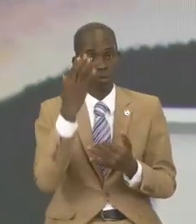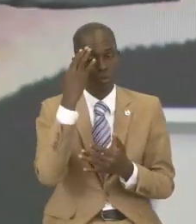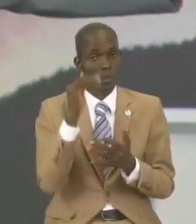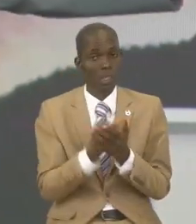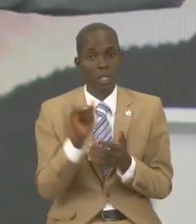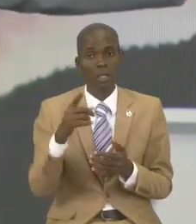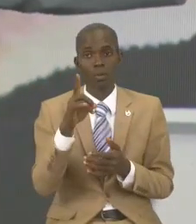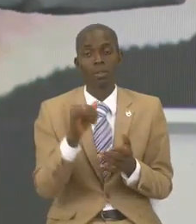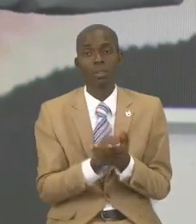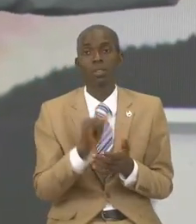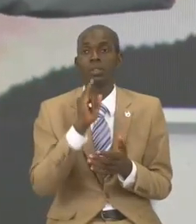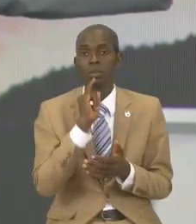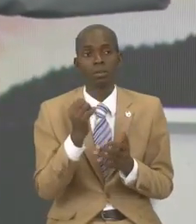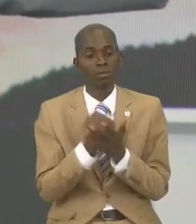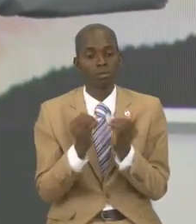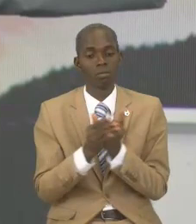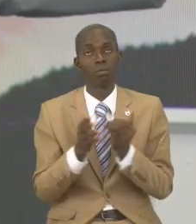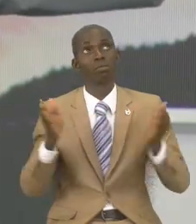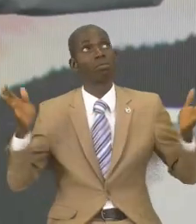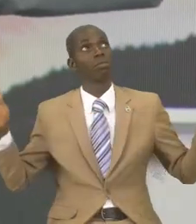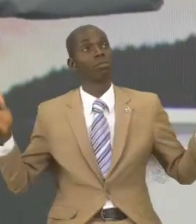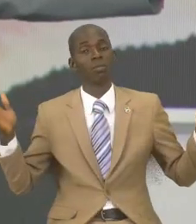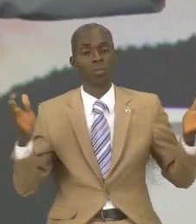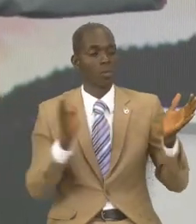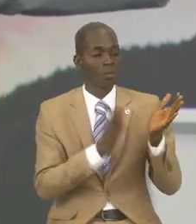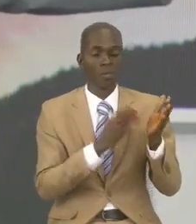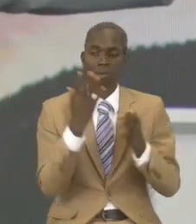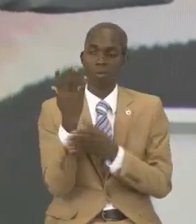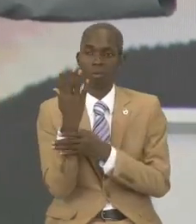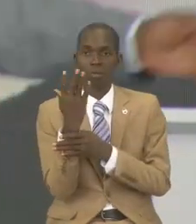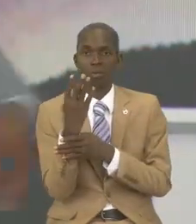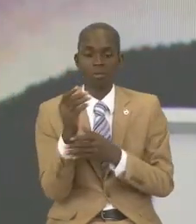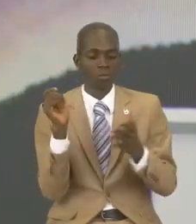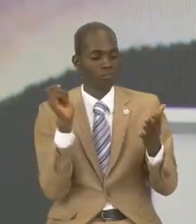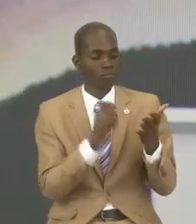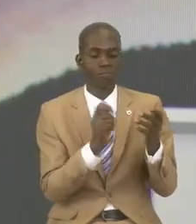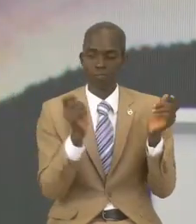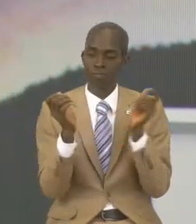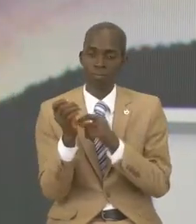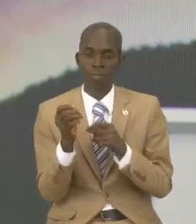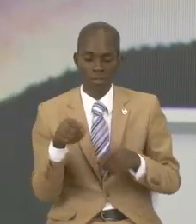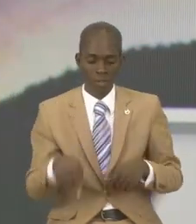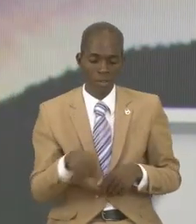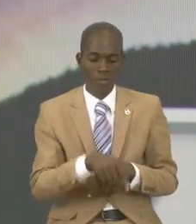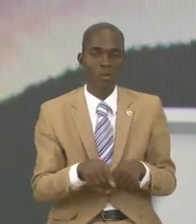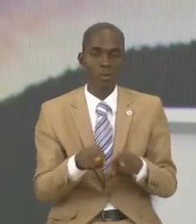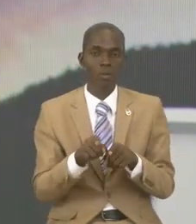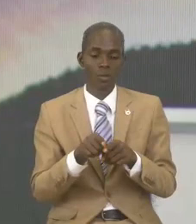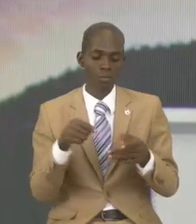crucified, hands nailed, feet nailed,